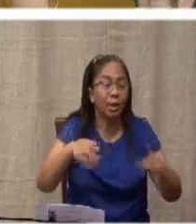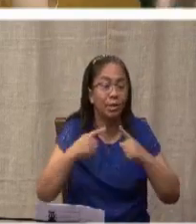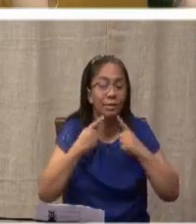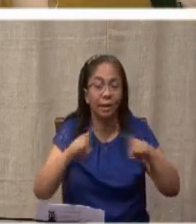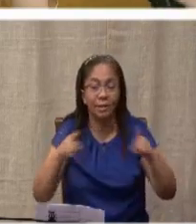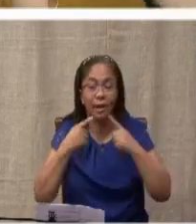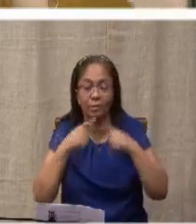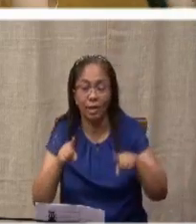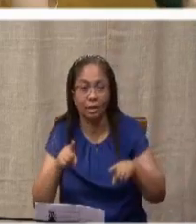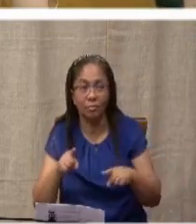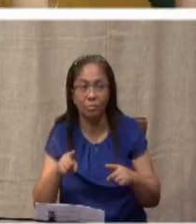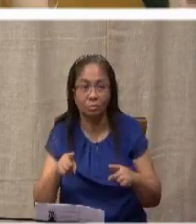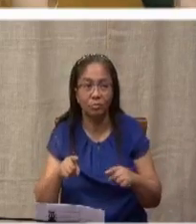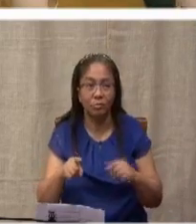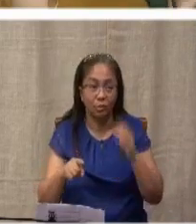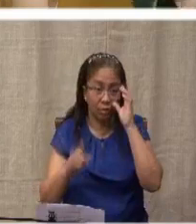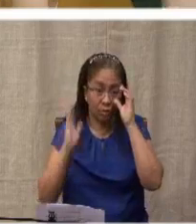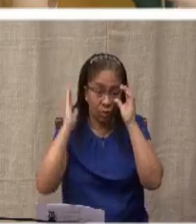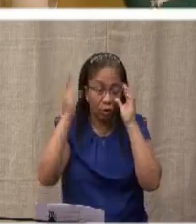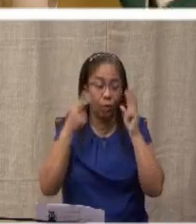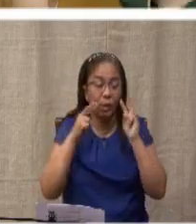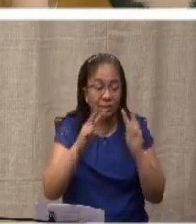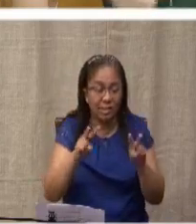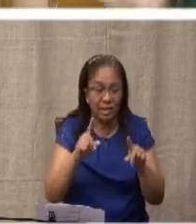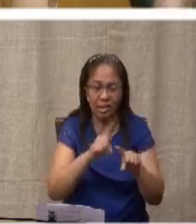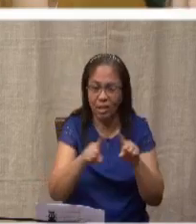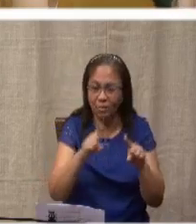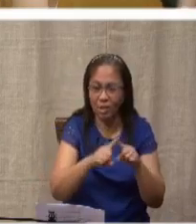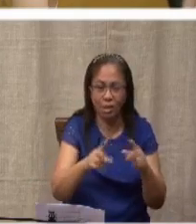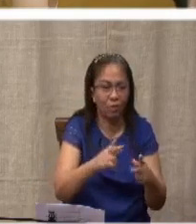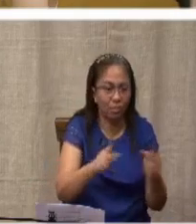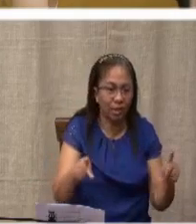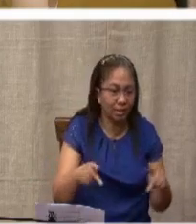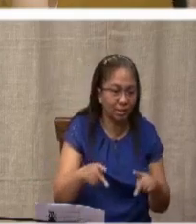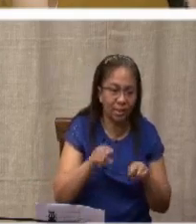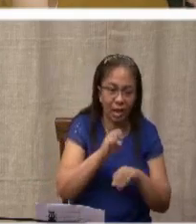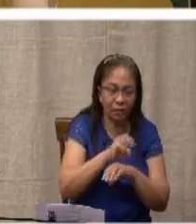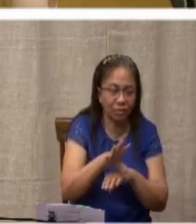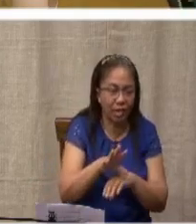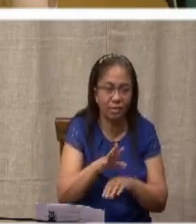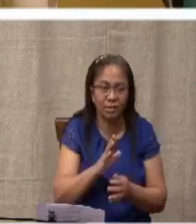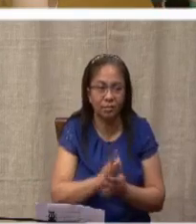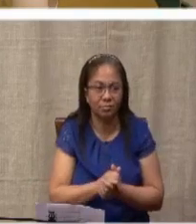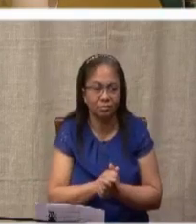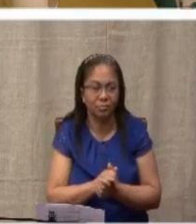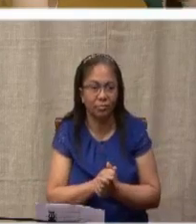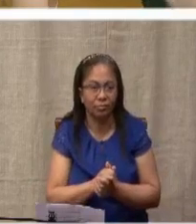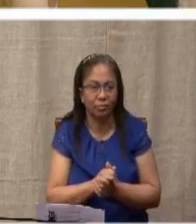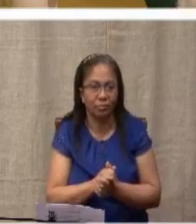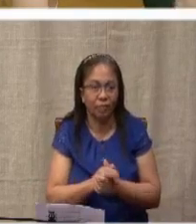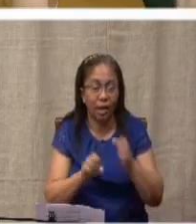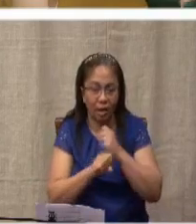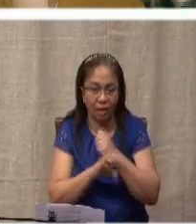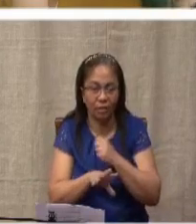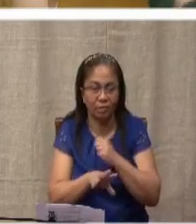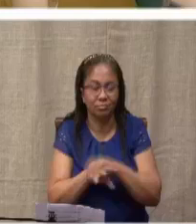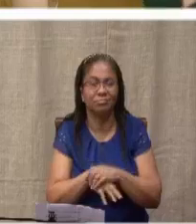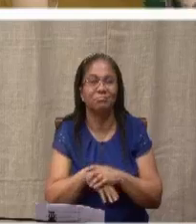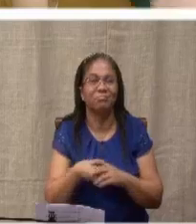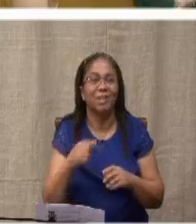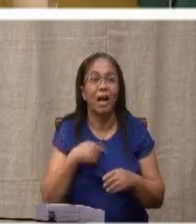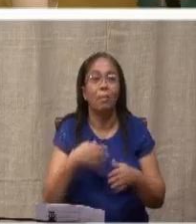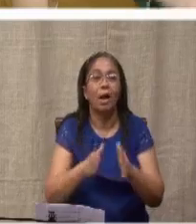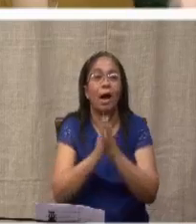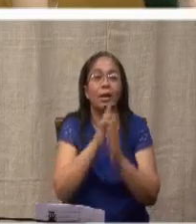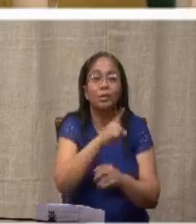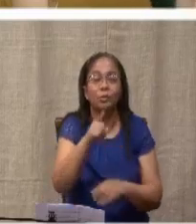on on every channel that you can see from today you're going to find it everywhere but i'm asking please every day of the